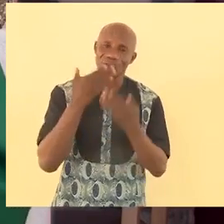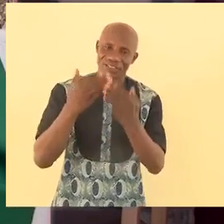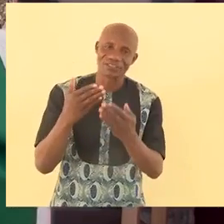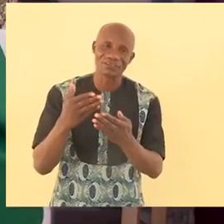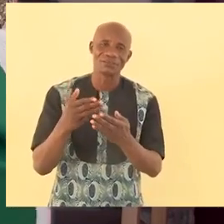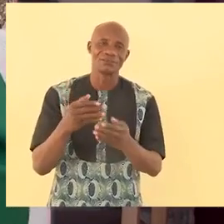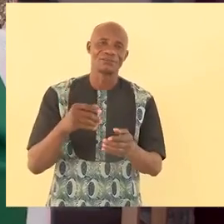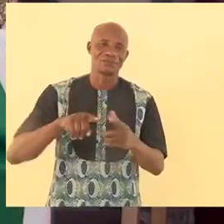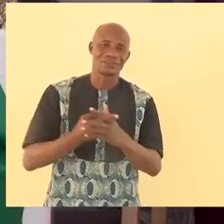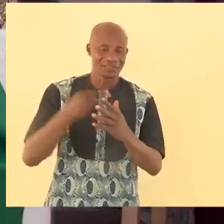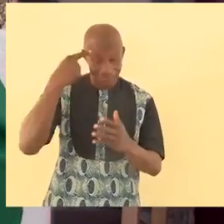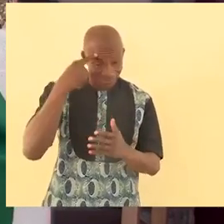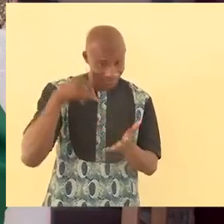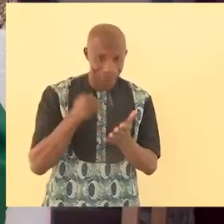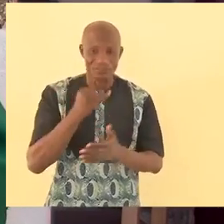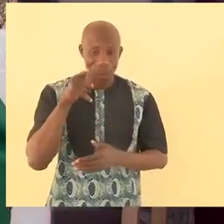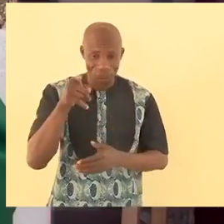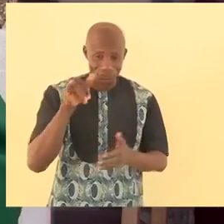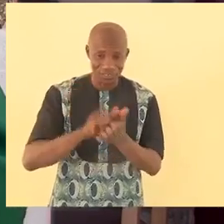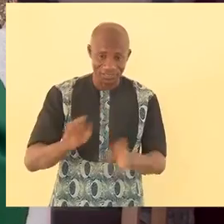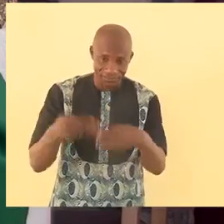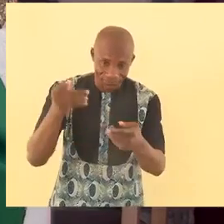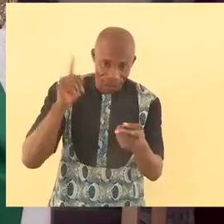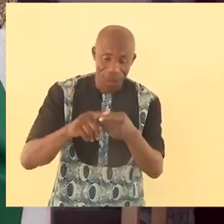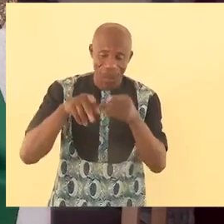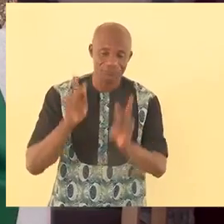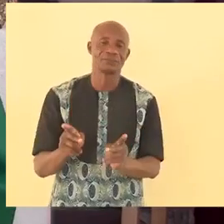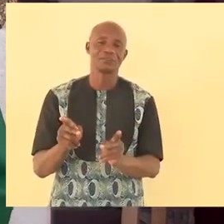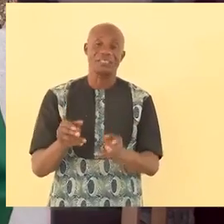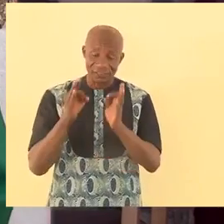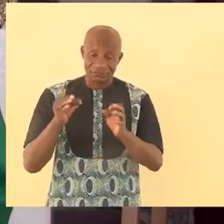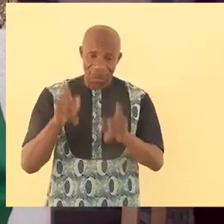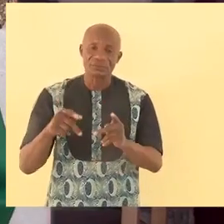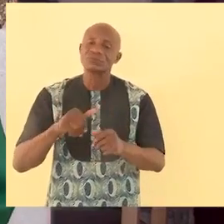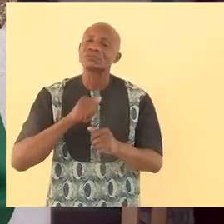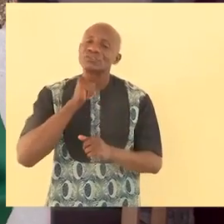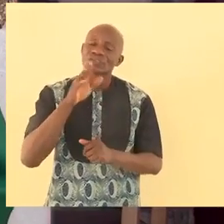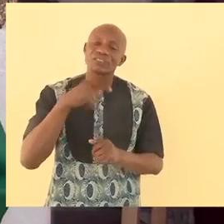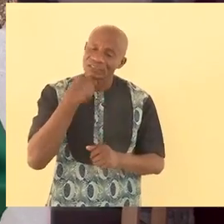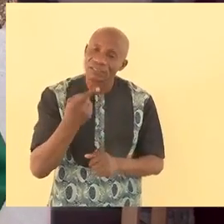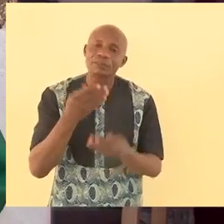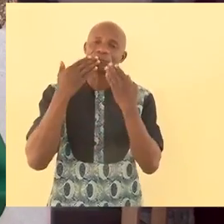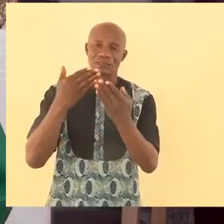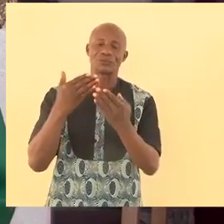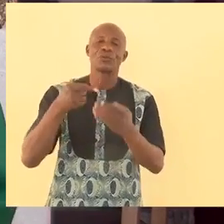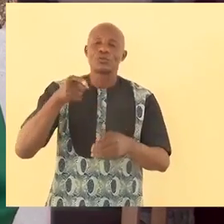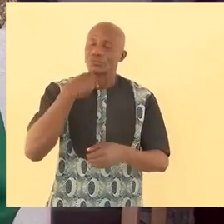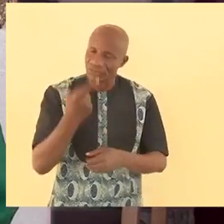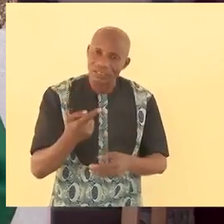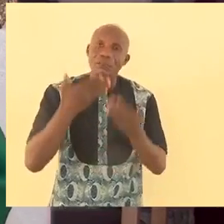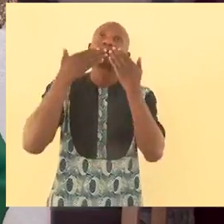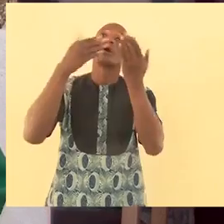that it is you that is giving it to the person. When the person doesn't say thank you, you should say thank God